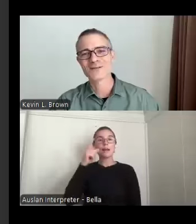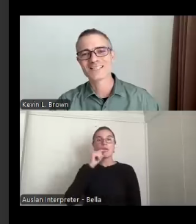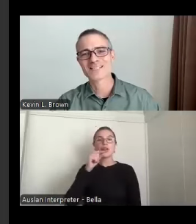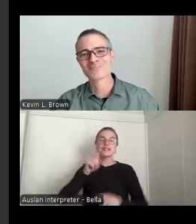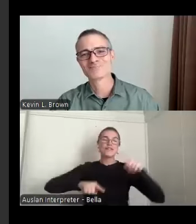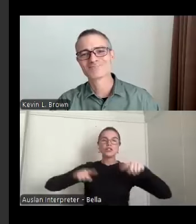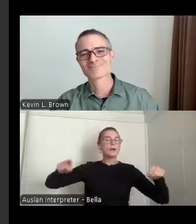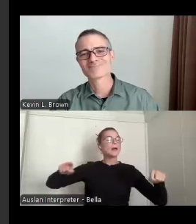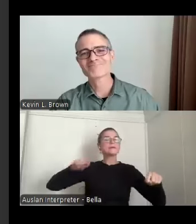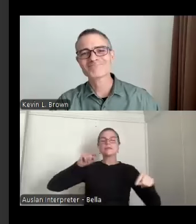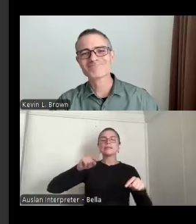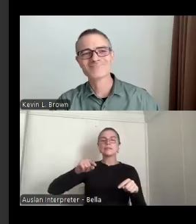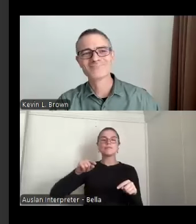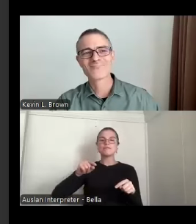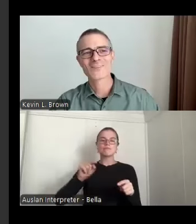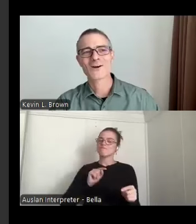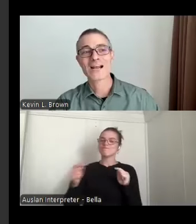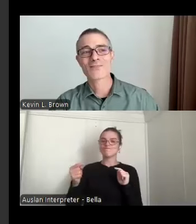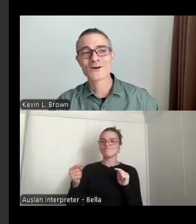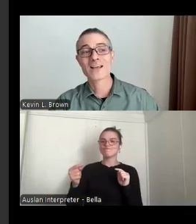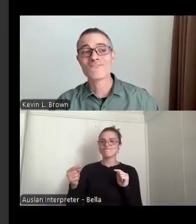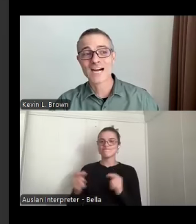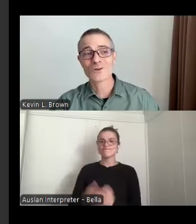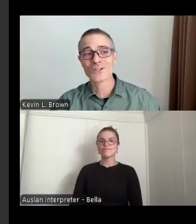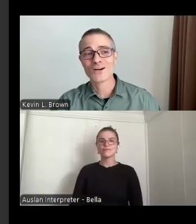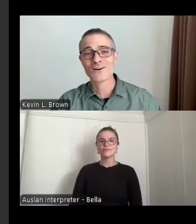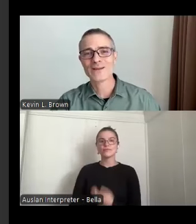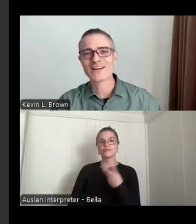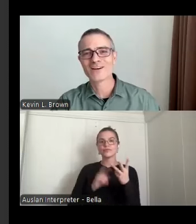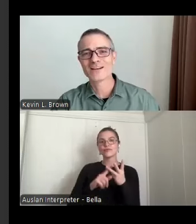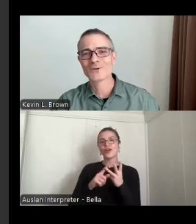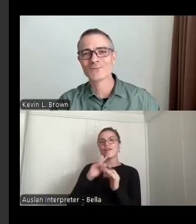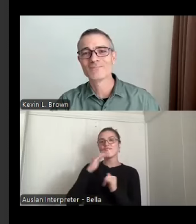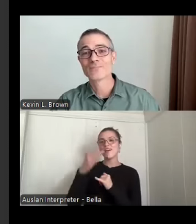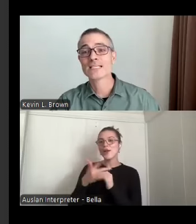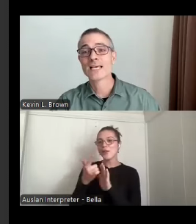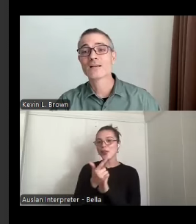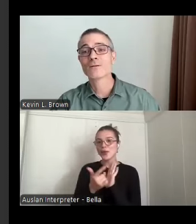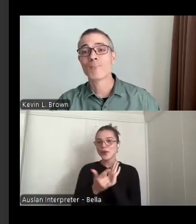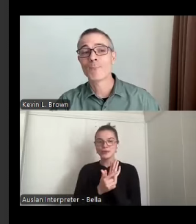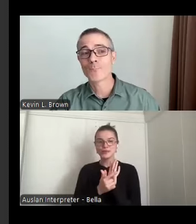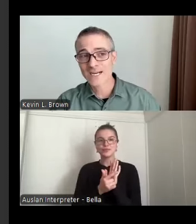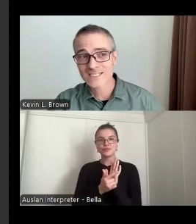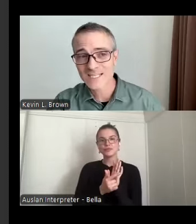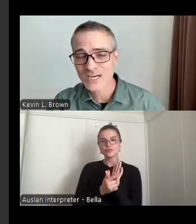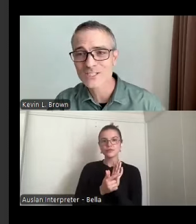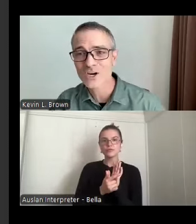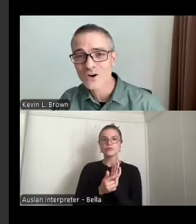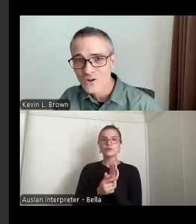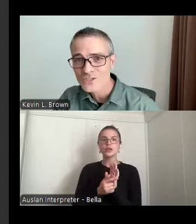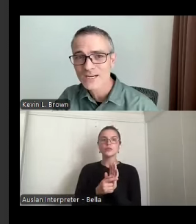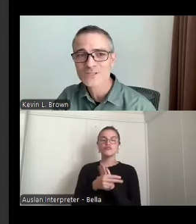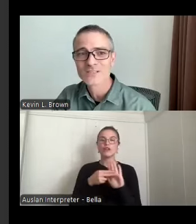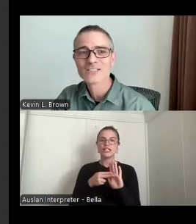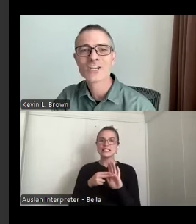nonprofit nemesis. All right, third and final law of being findable is that brands that chase